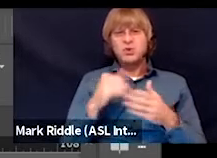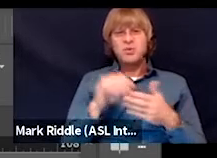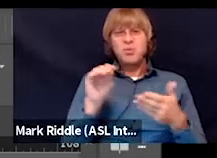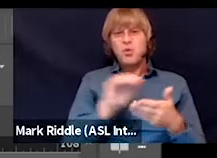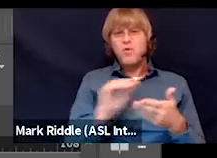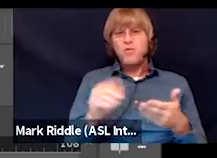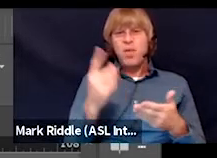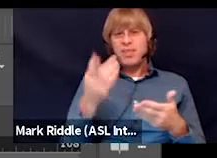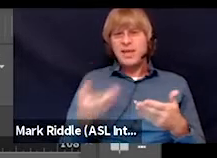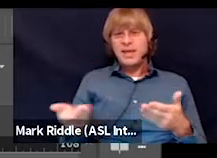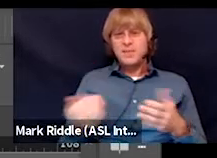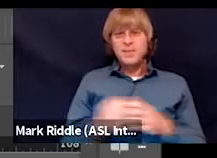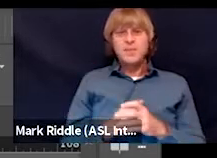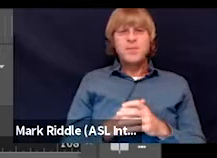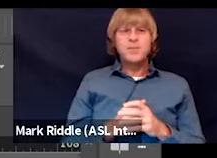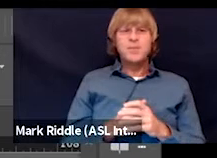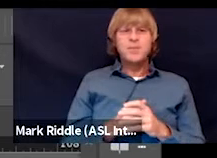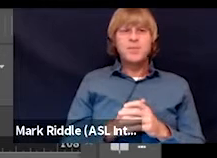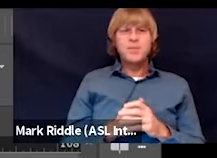thing.